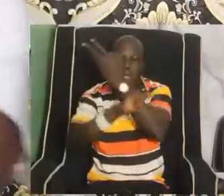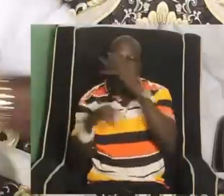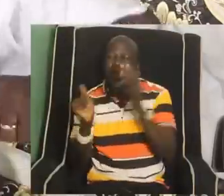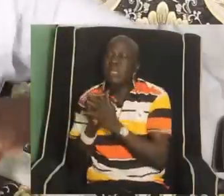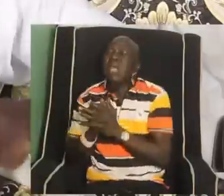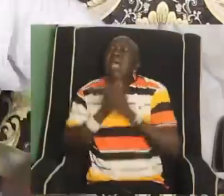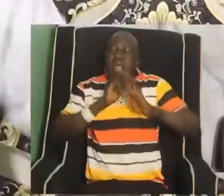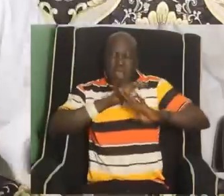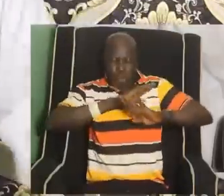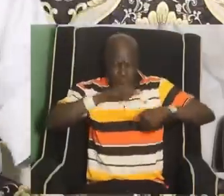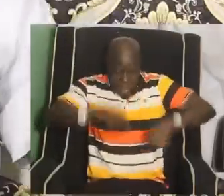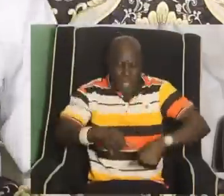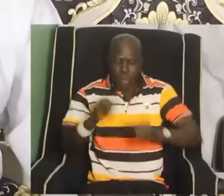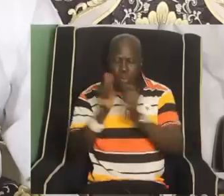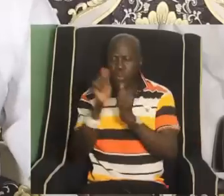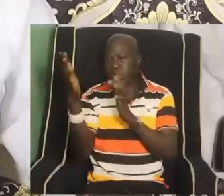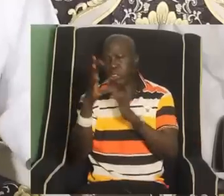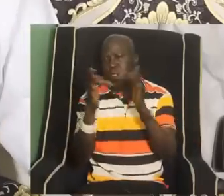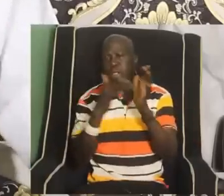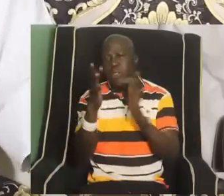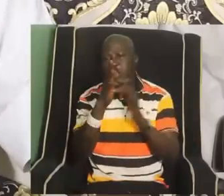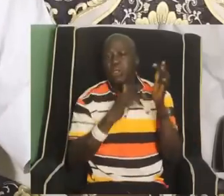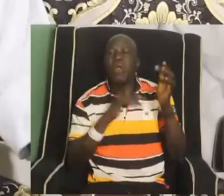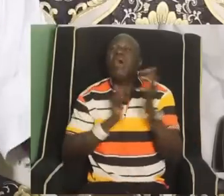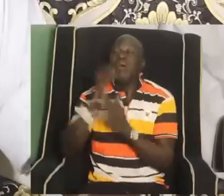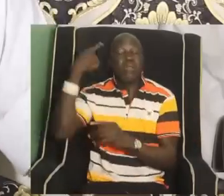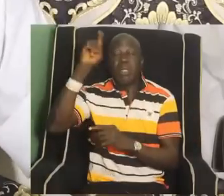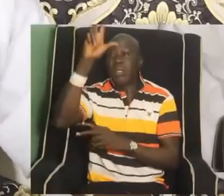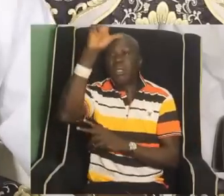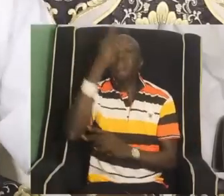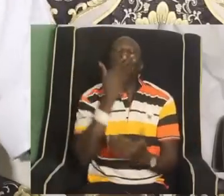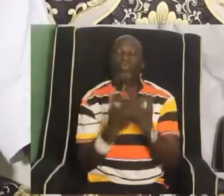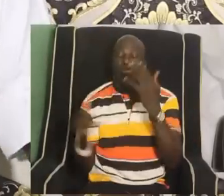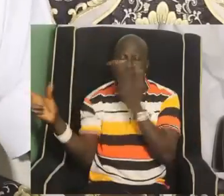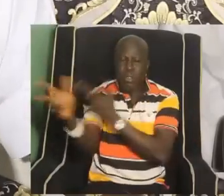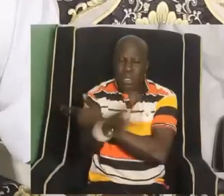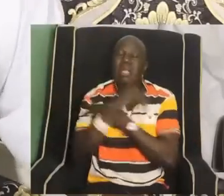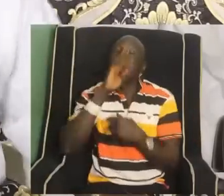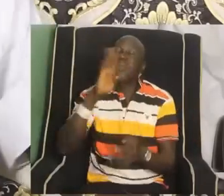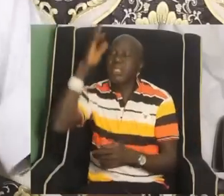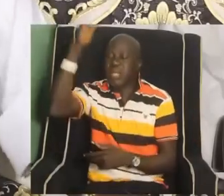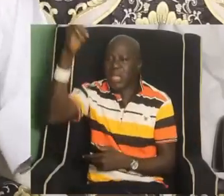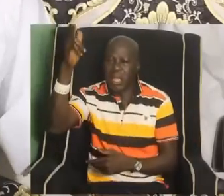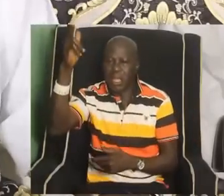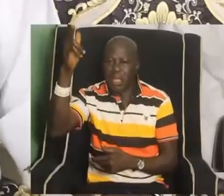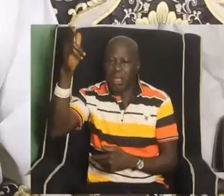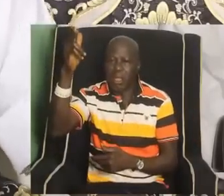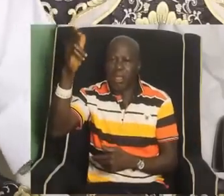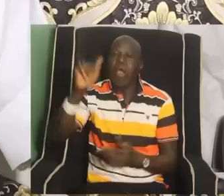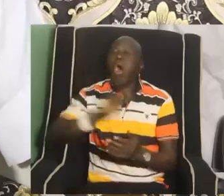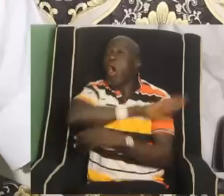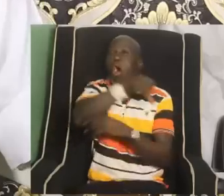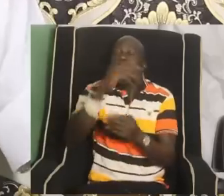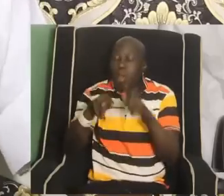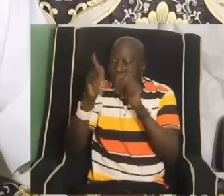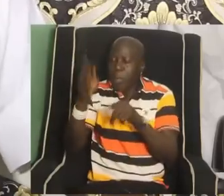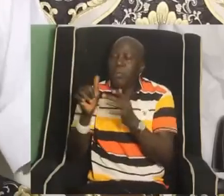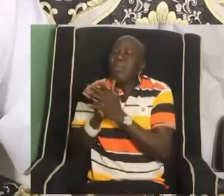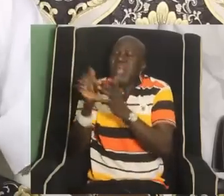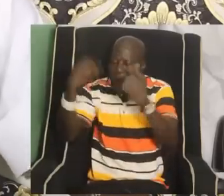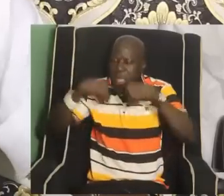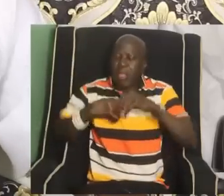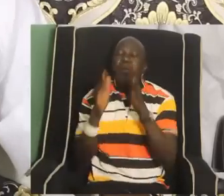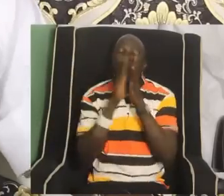máa takúdi Jésù. I will stay and close to God. Ọjọ́ mẹ́ta. 3 good days. Màá wà ń bẹ̀. I will be there. Àwọn ọmọ tá a jọ ń gbàdúrà ń gbà